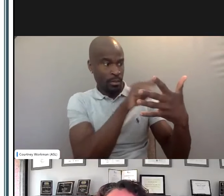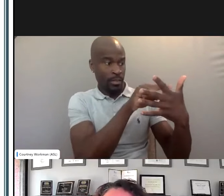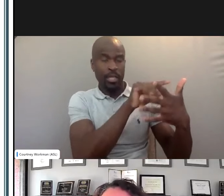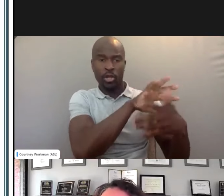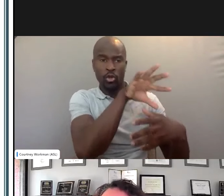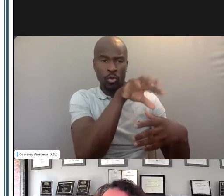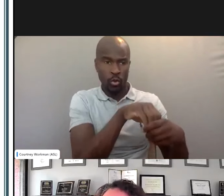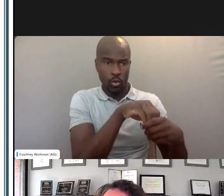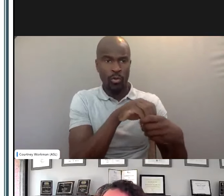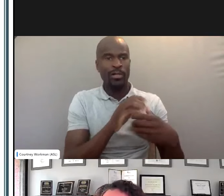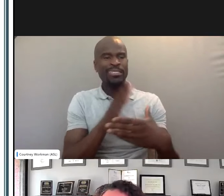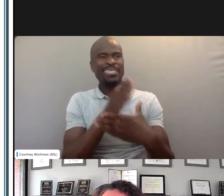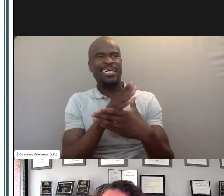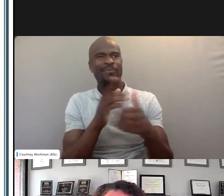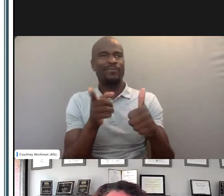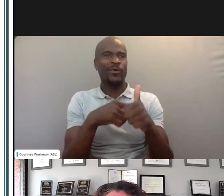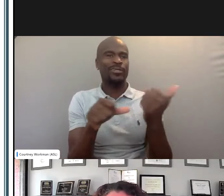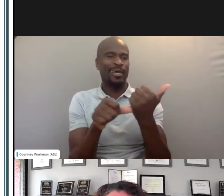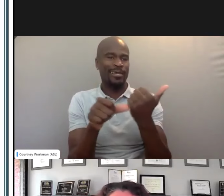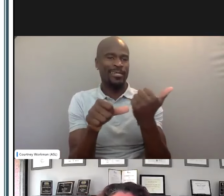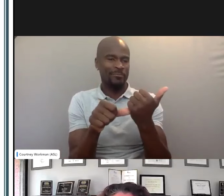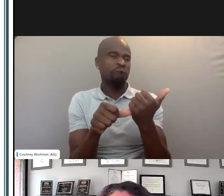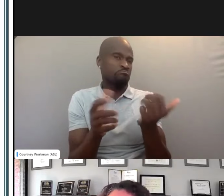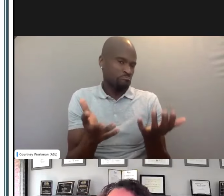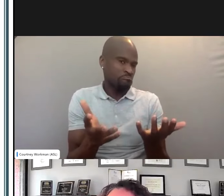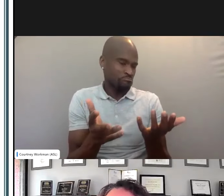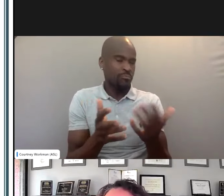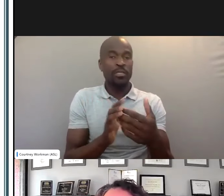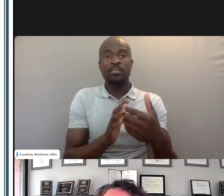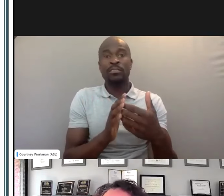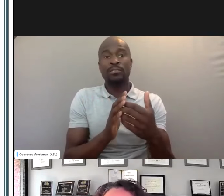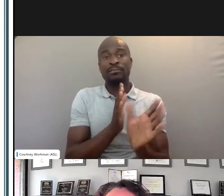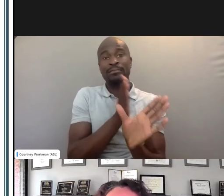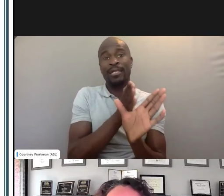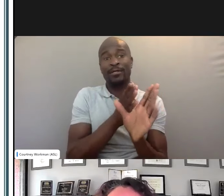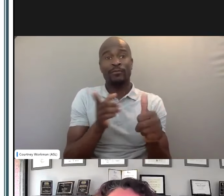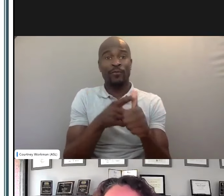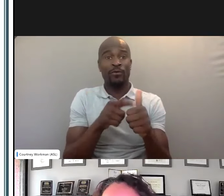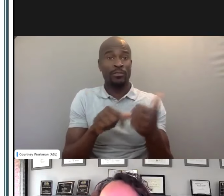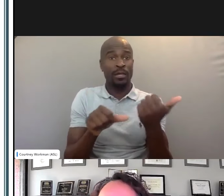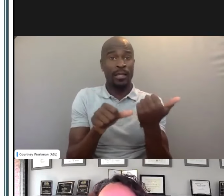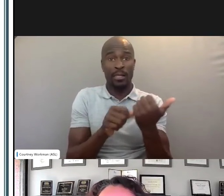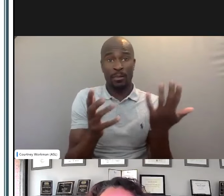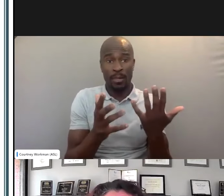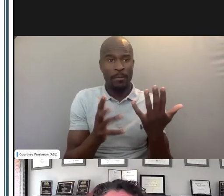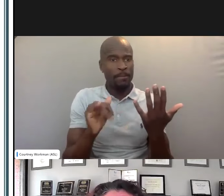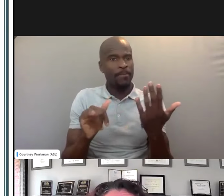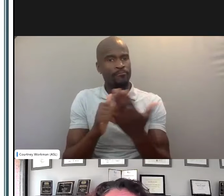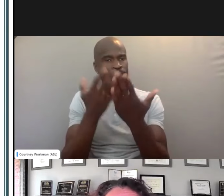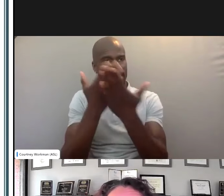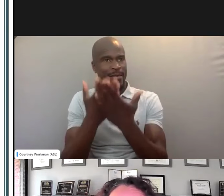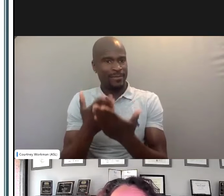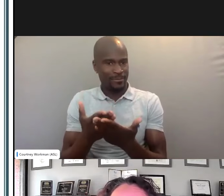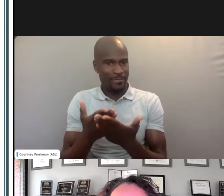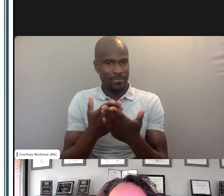psychological first aid has incorporated. Psychological first aid is an evidence-informed approach. Remember the